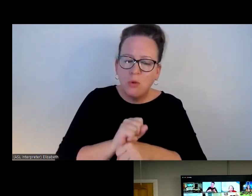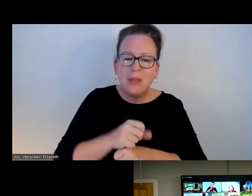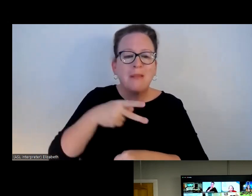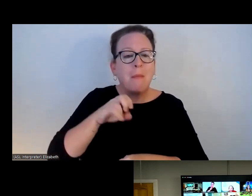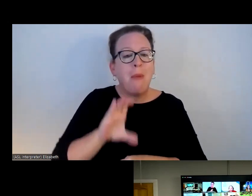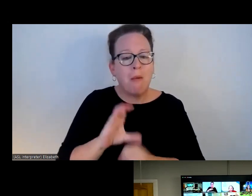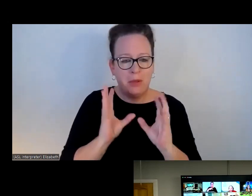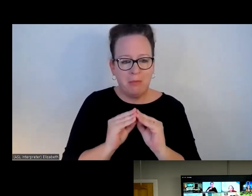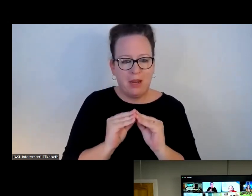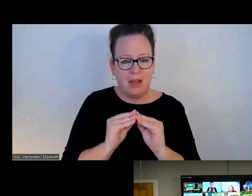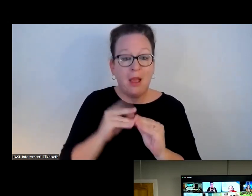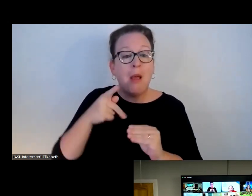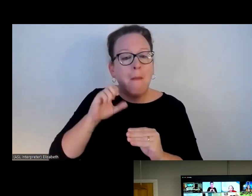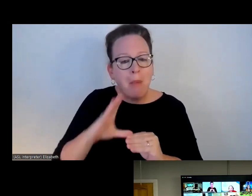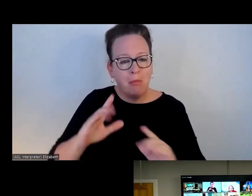public discourse.